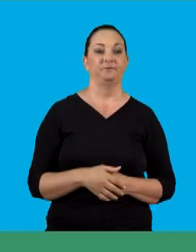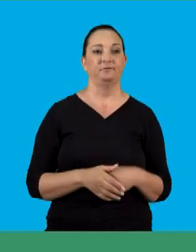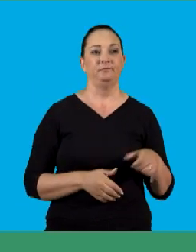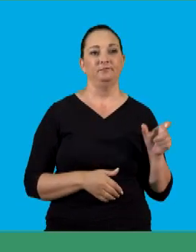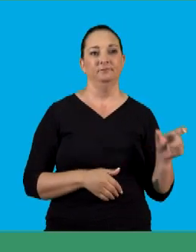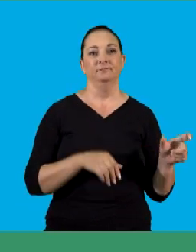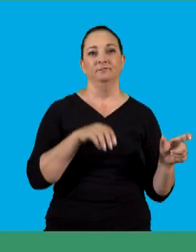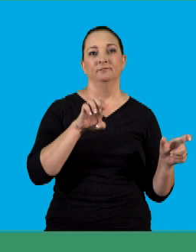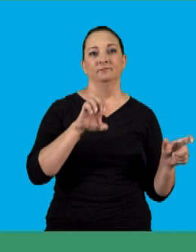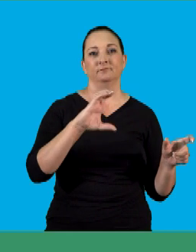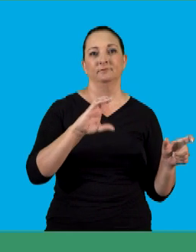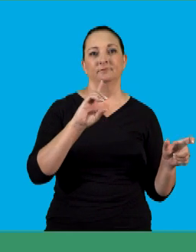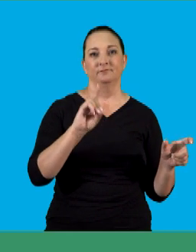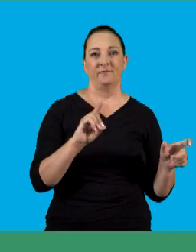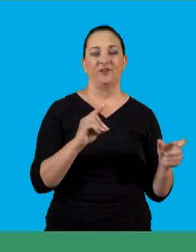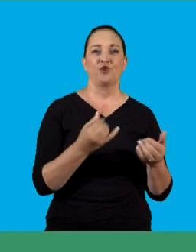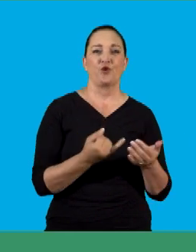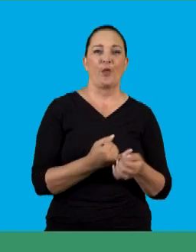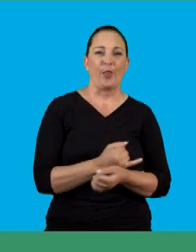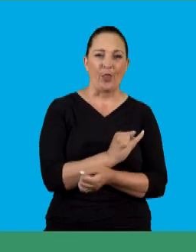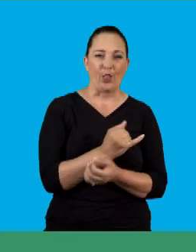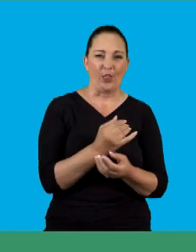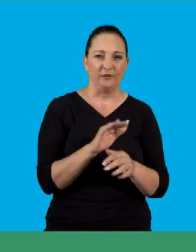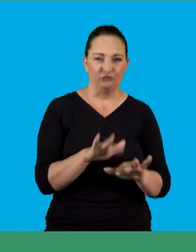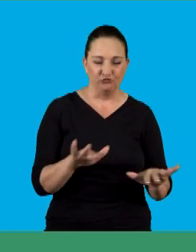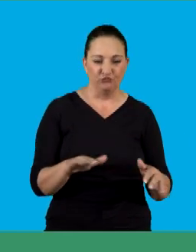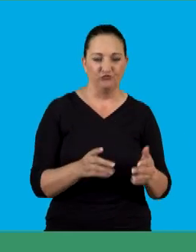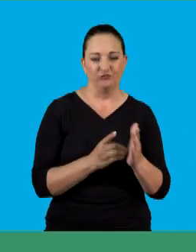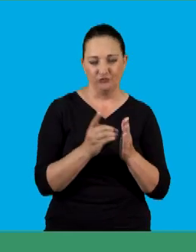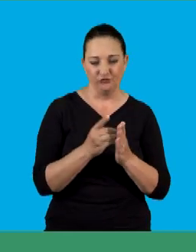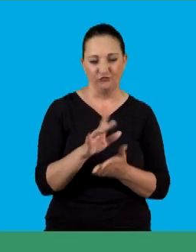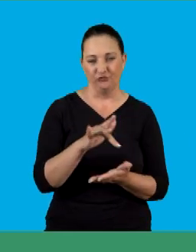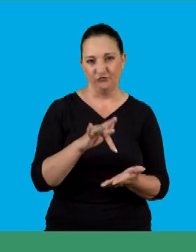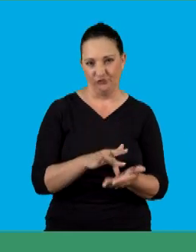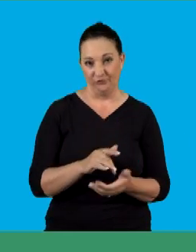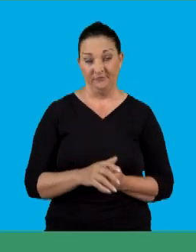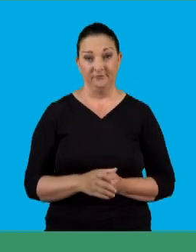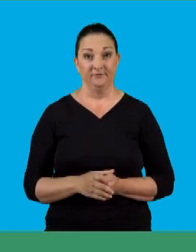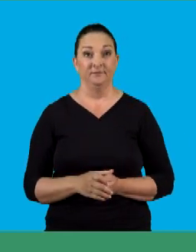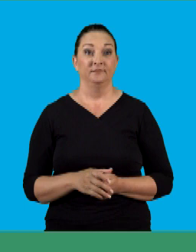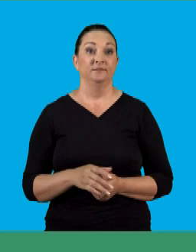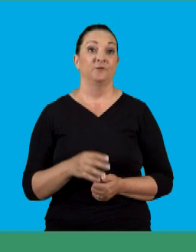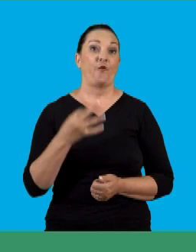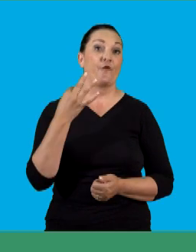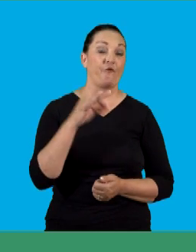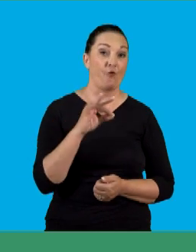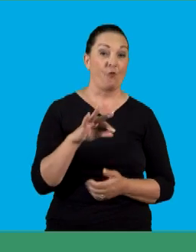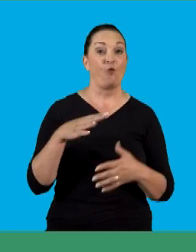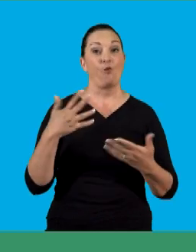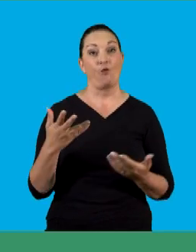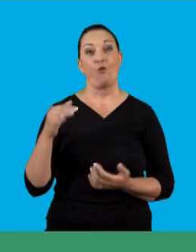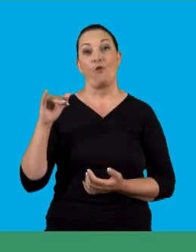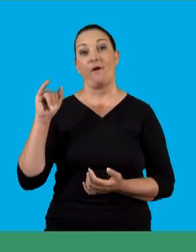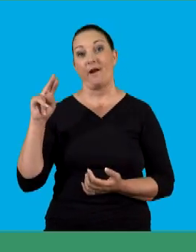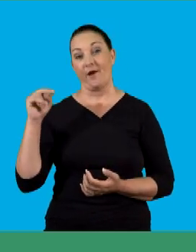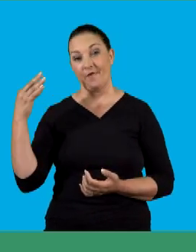Then we have our ECD, our Early Childhood Development Center. Does it fall under formal sector or